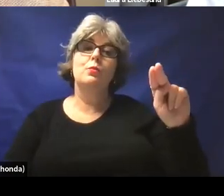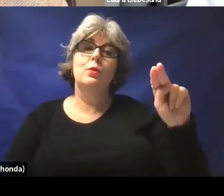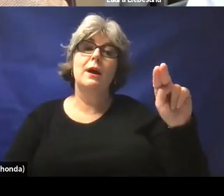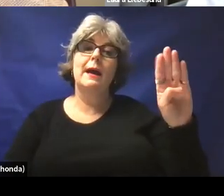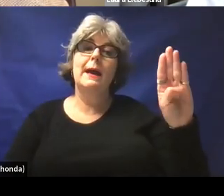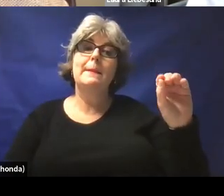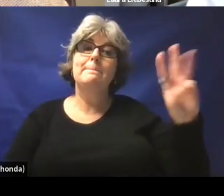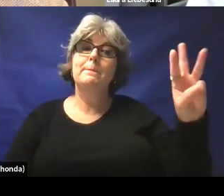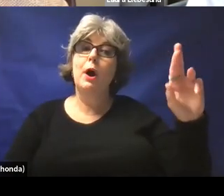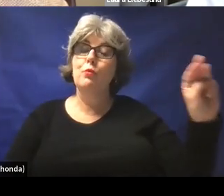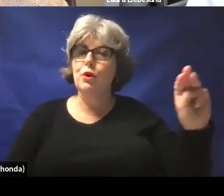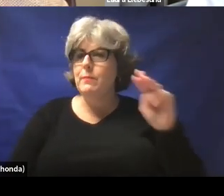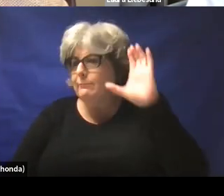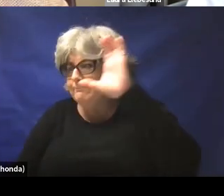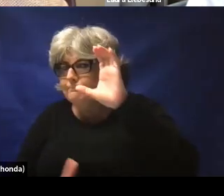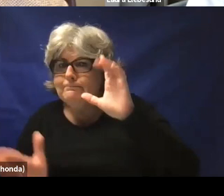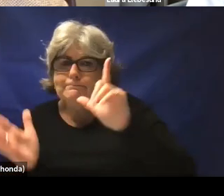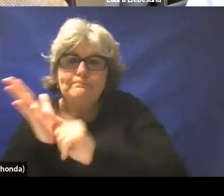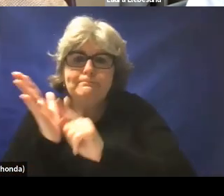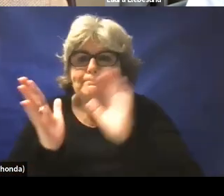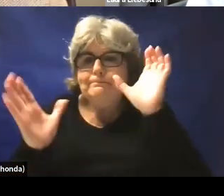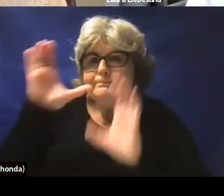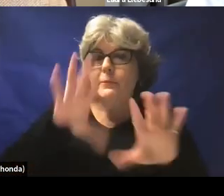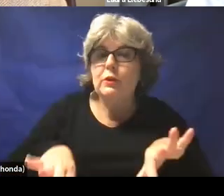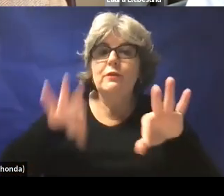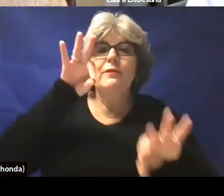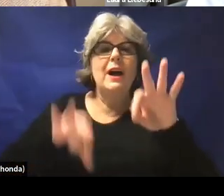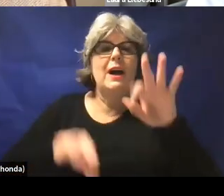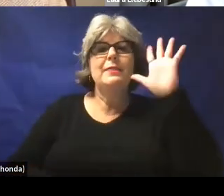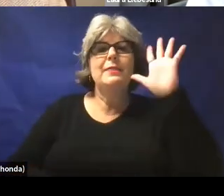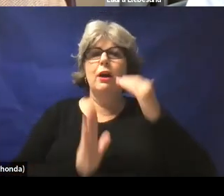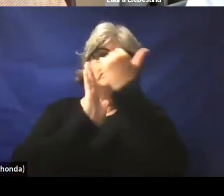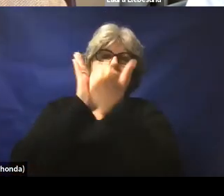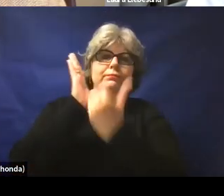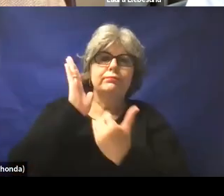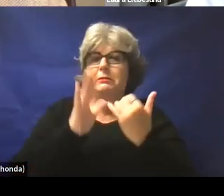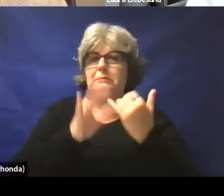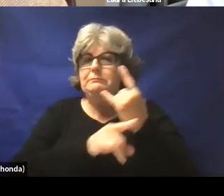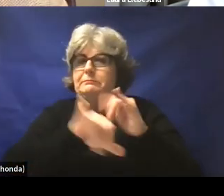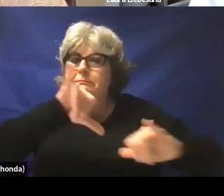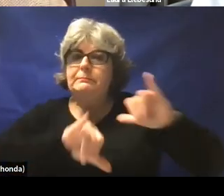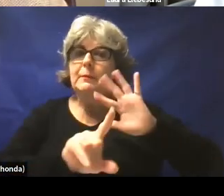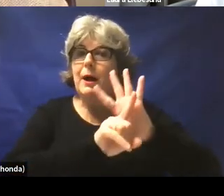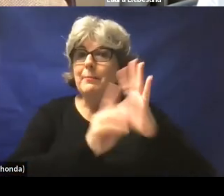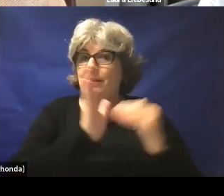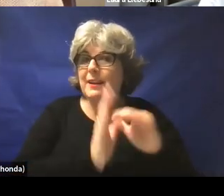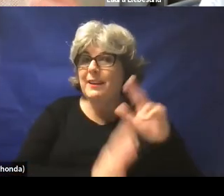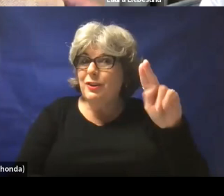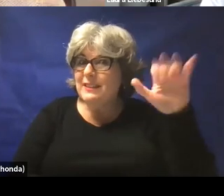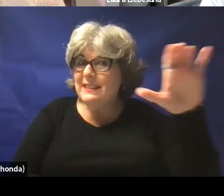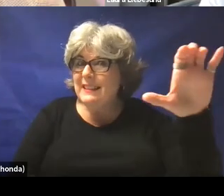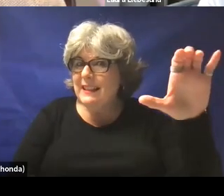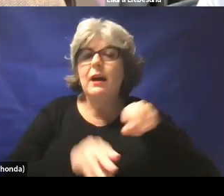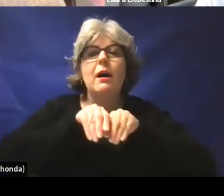out of print cocktail books to resurrect some of these recipes and started making them popular again. And that really spread